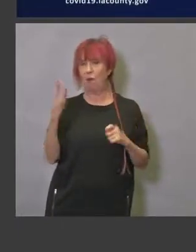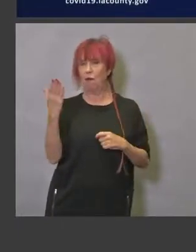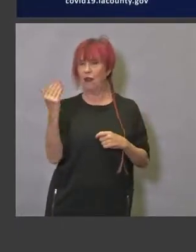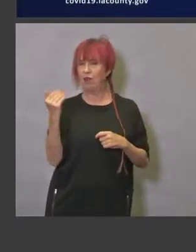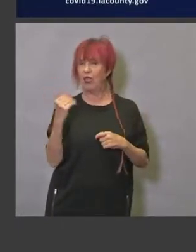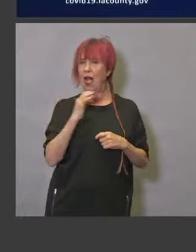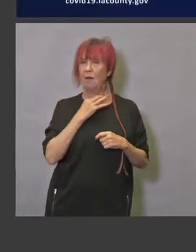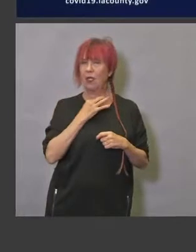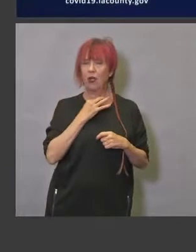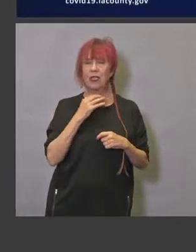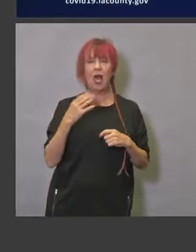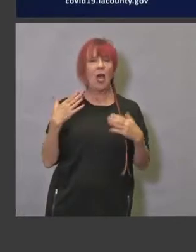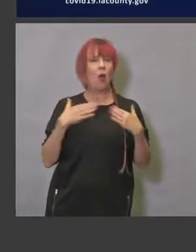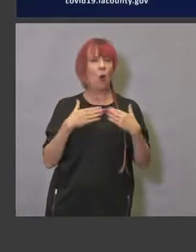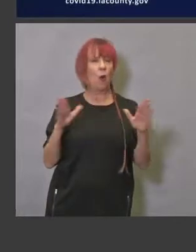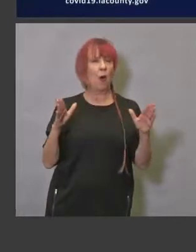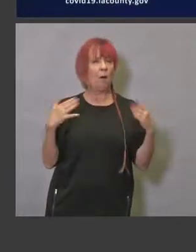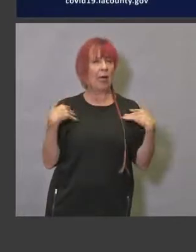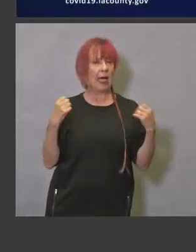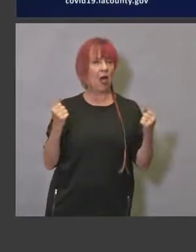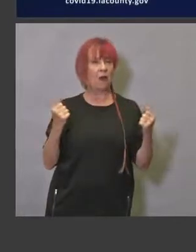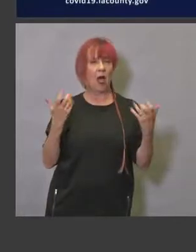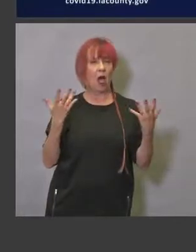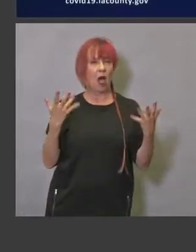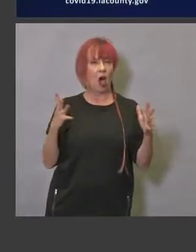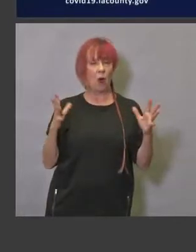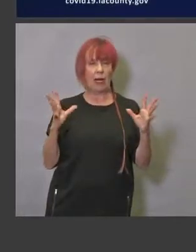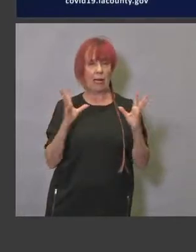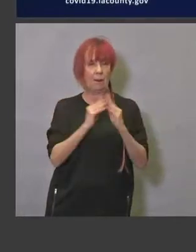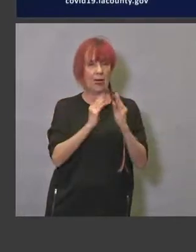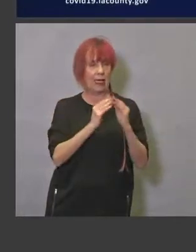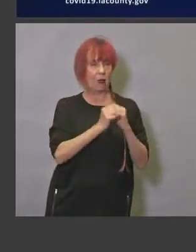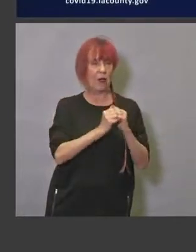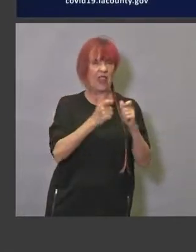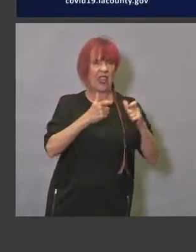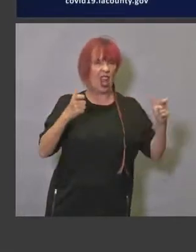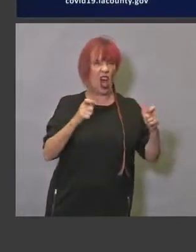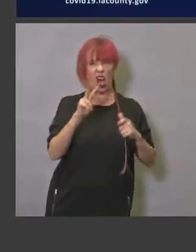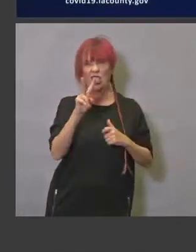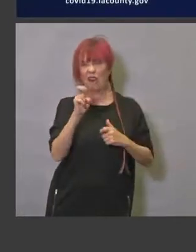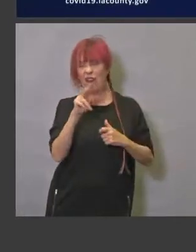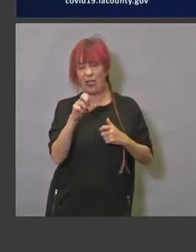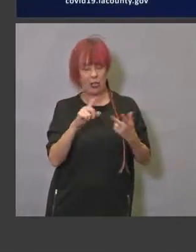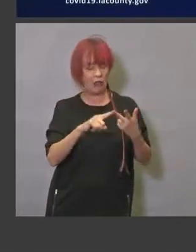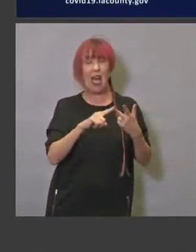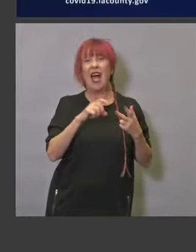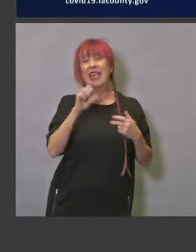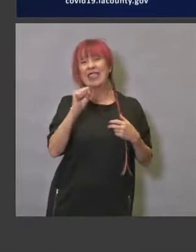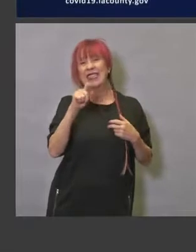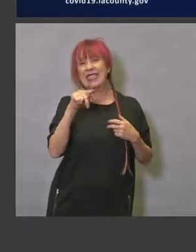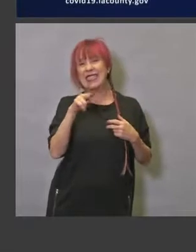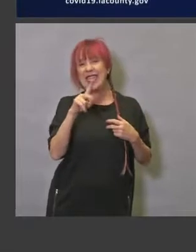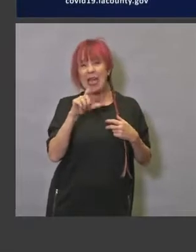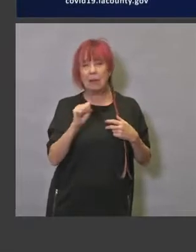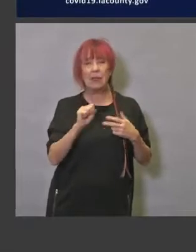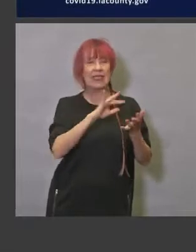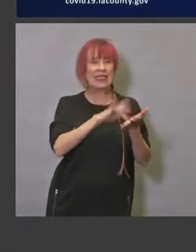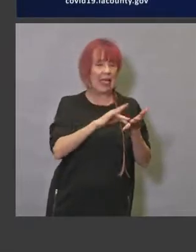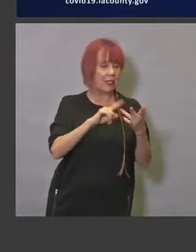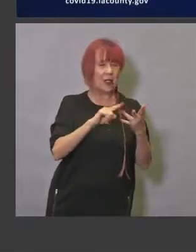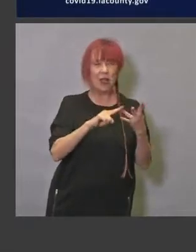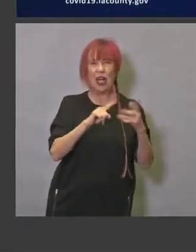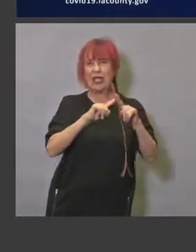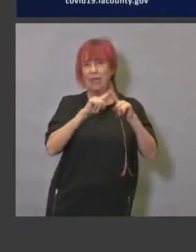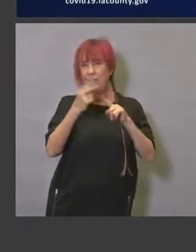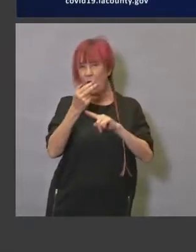health has been meeting yet with any of the large venues such as Staples Center, hotels, to help them gear up for